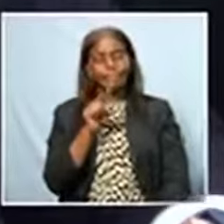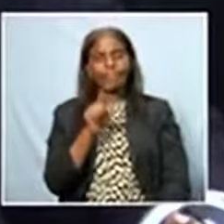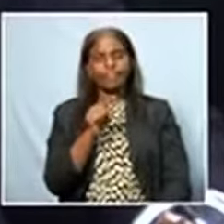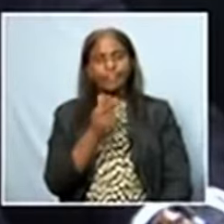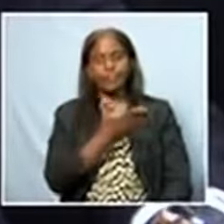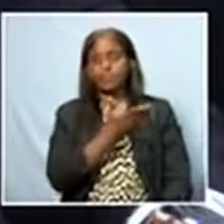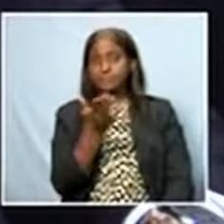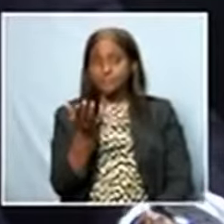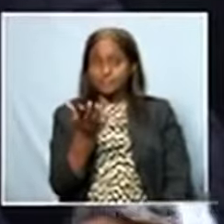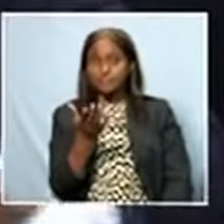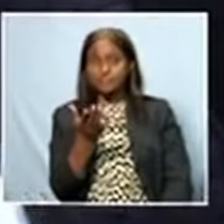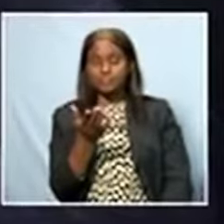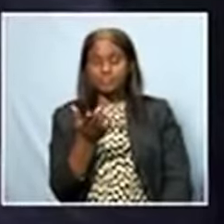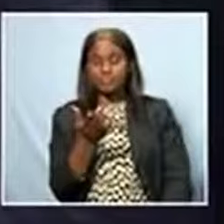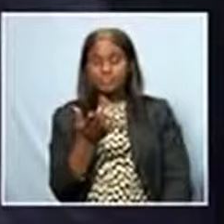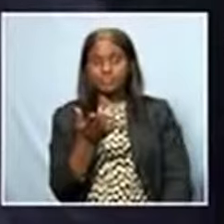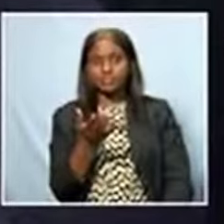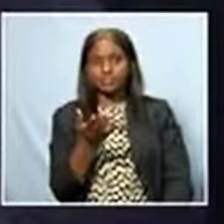these